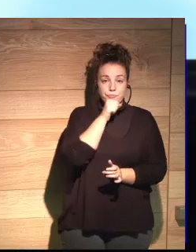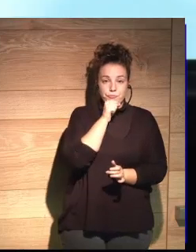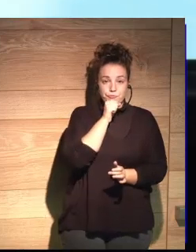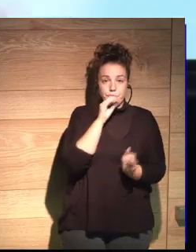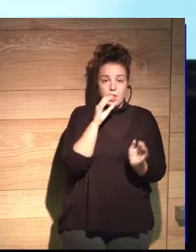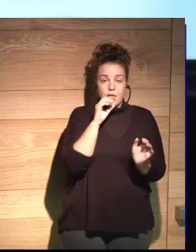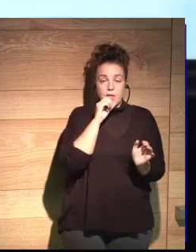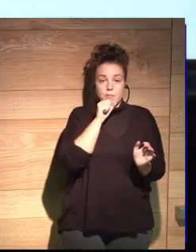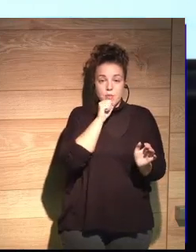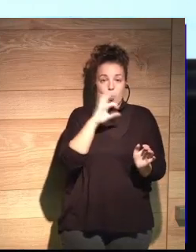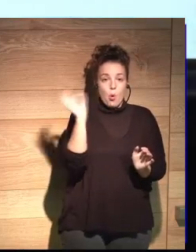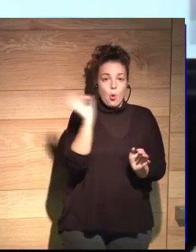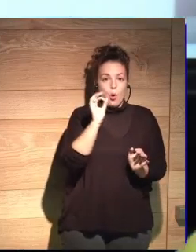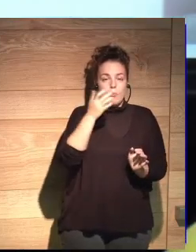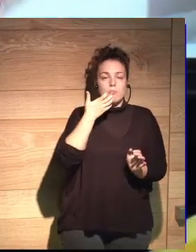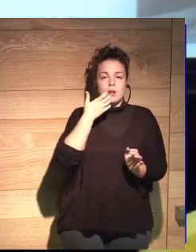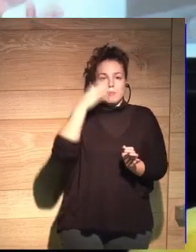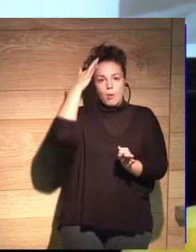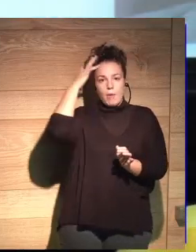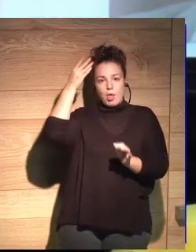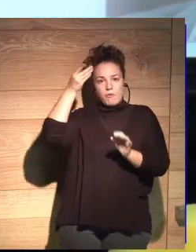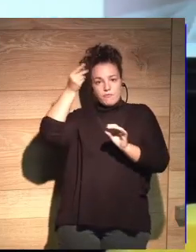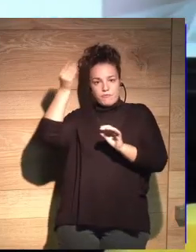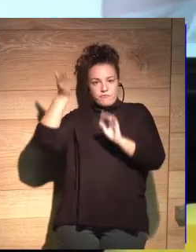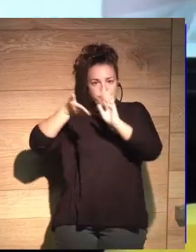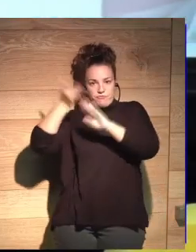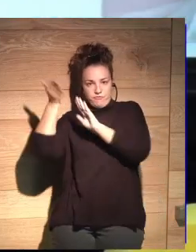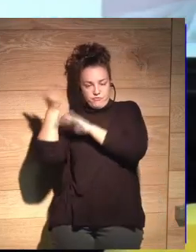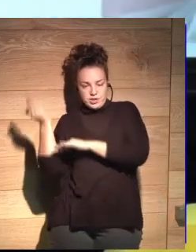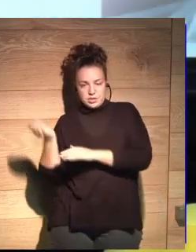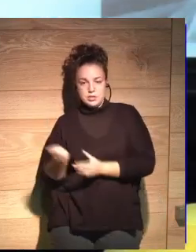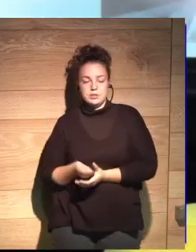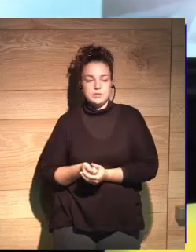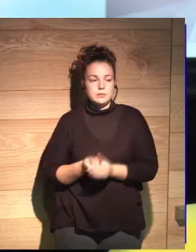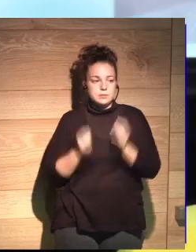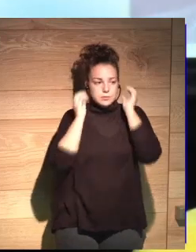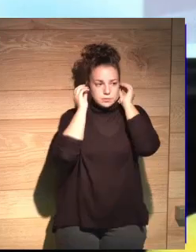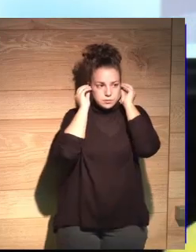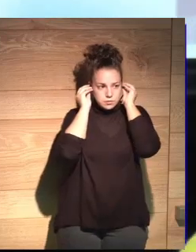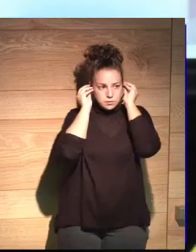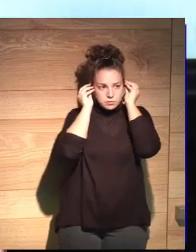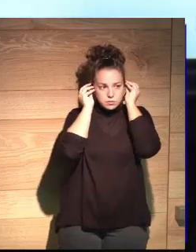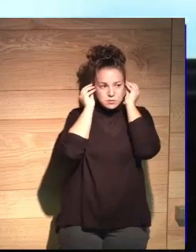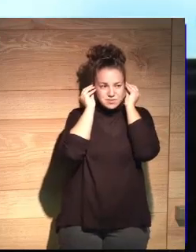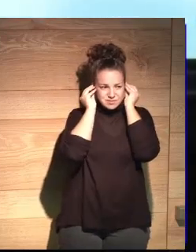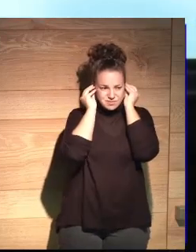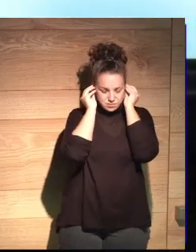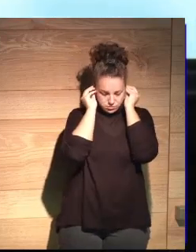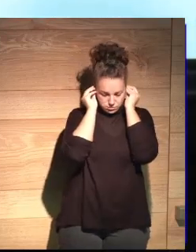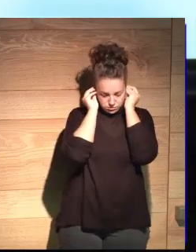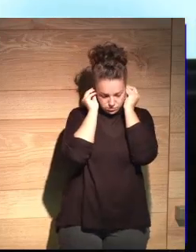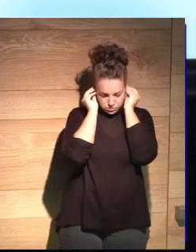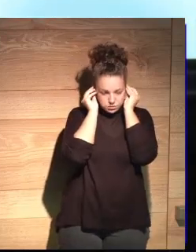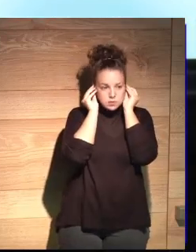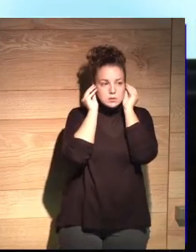is a beautiful artifact. It's one of the most wonderful things humanity has ever created. People coming